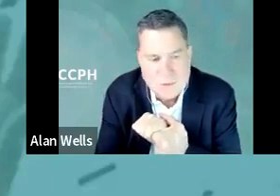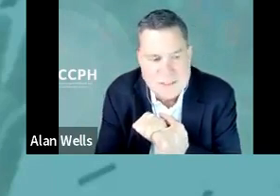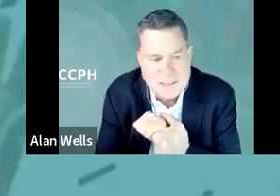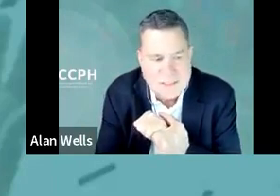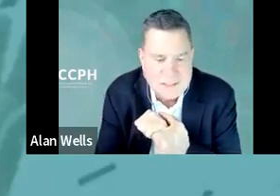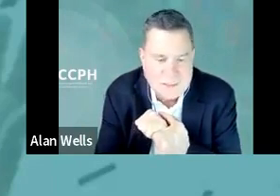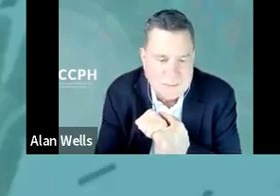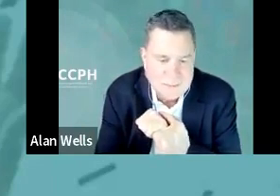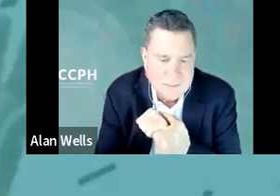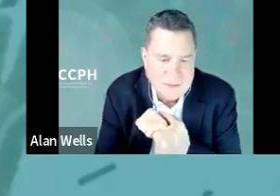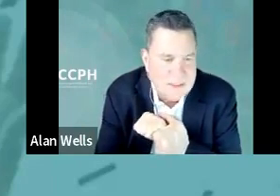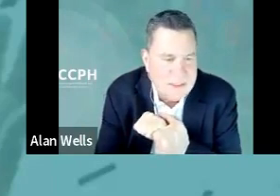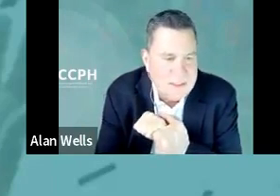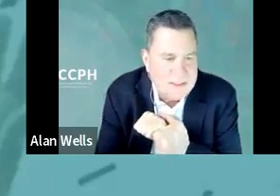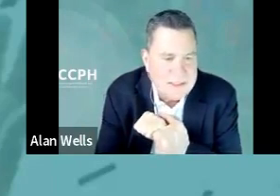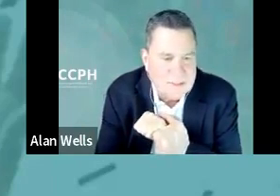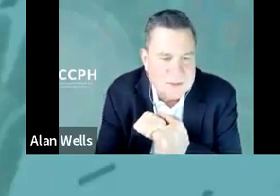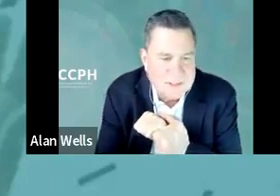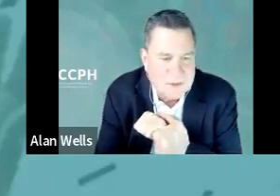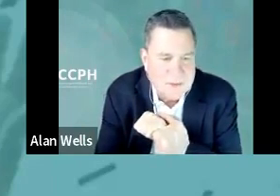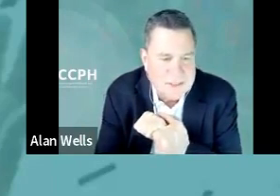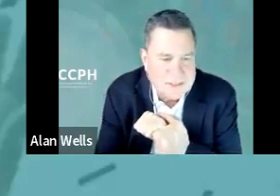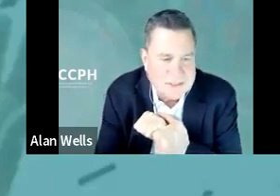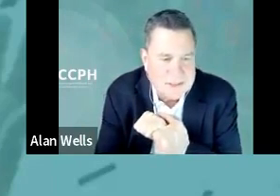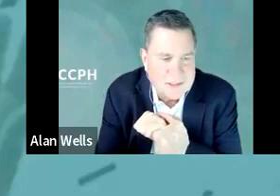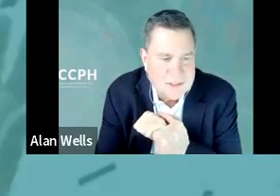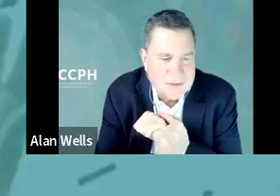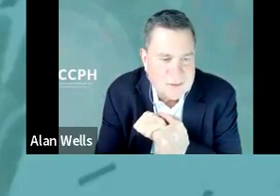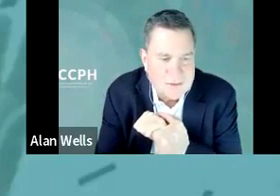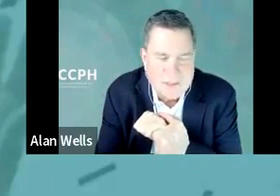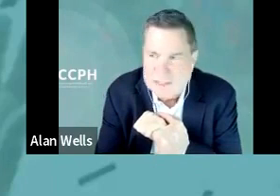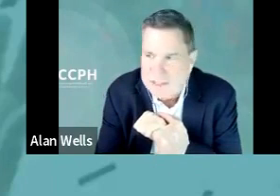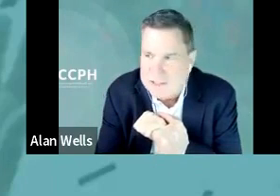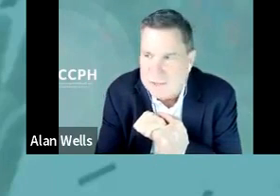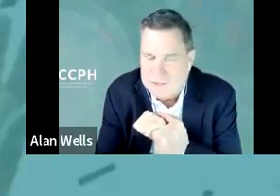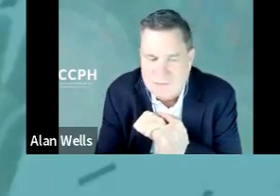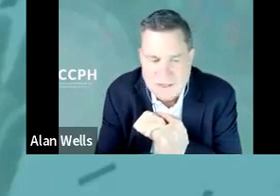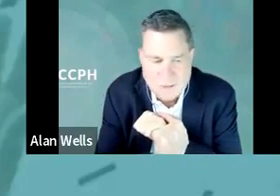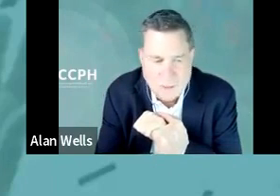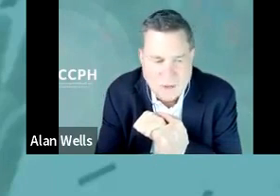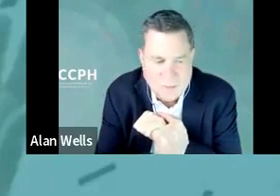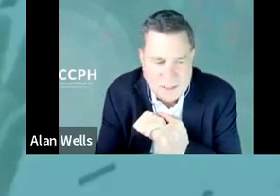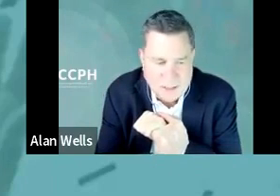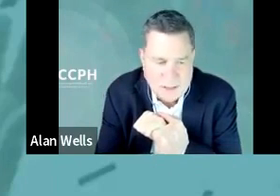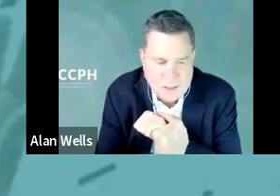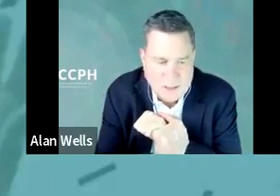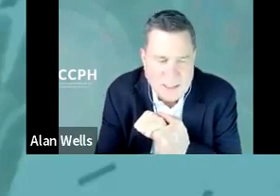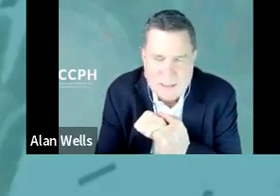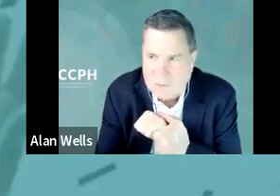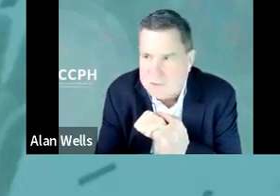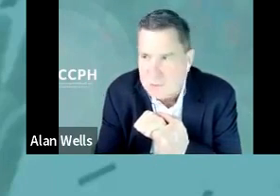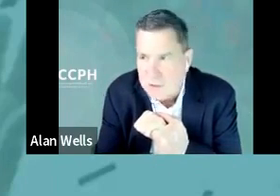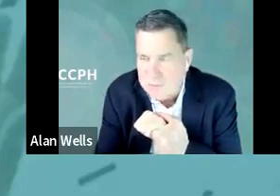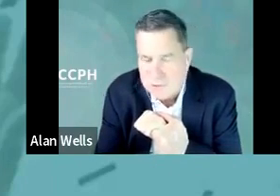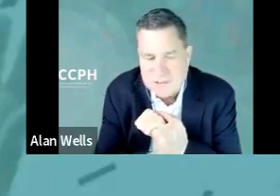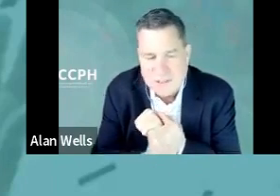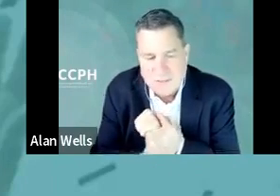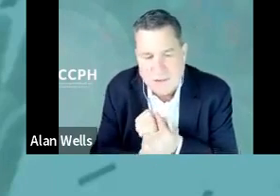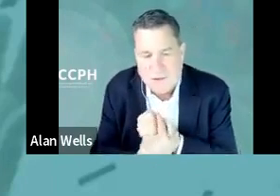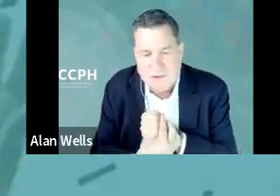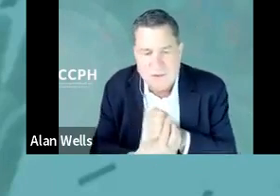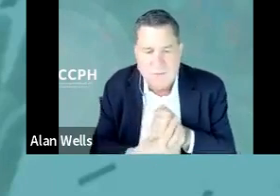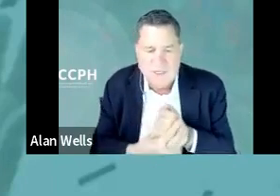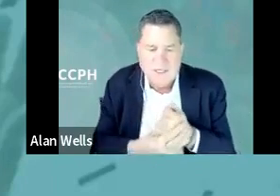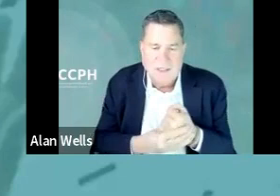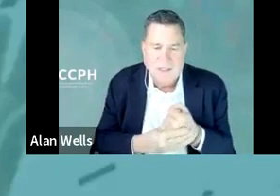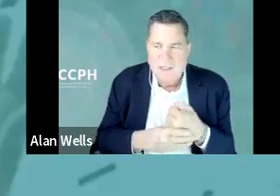background, circumstance, similar situations to address issues affecting well-being. And of course, one person